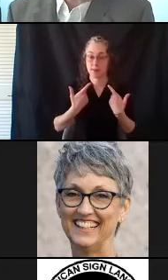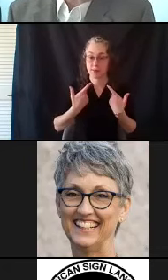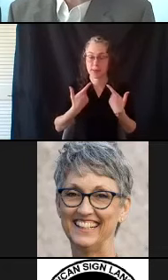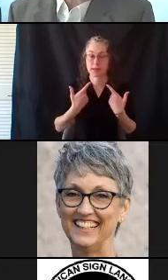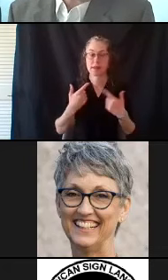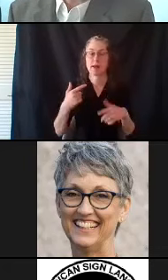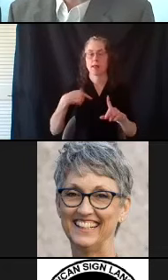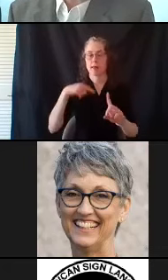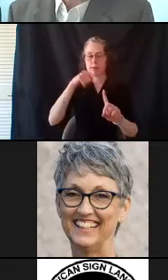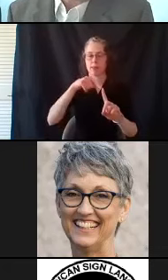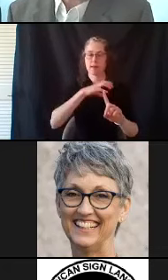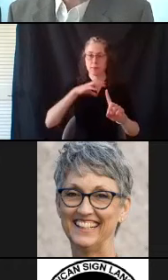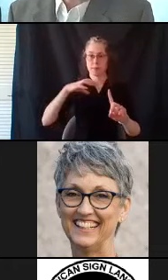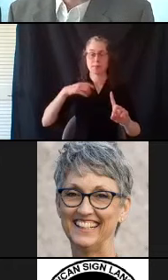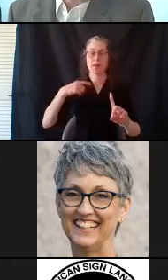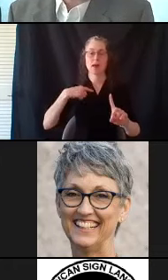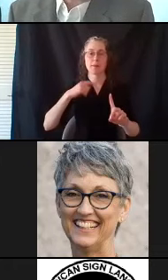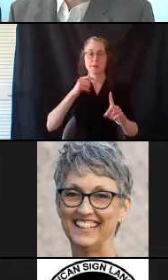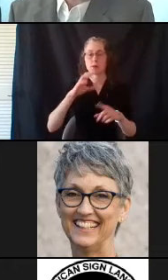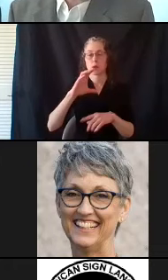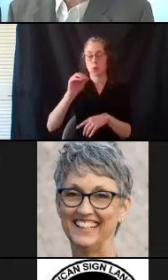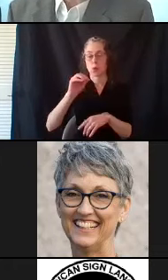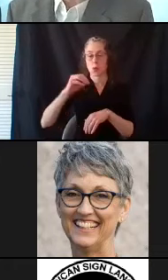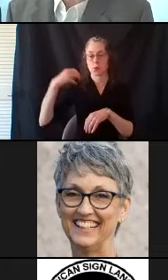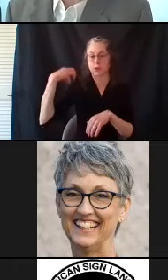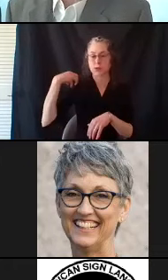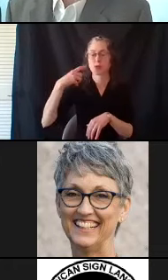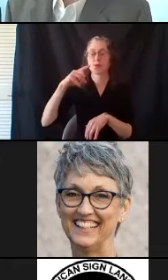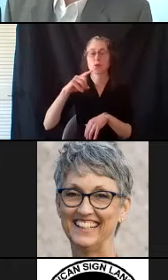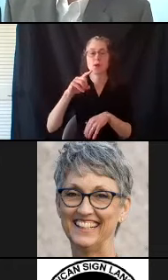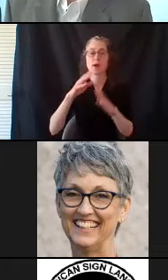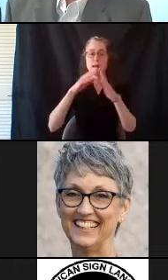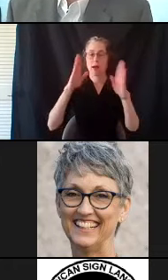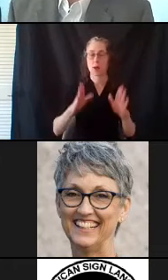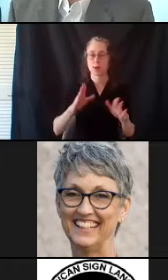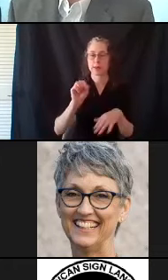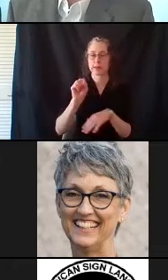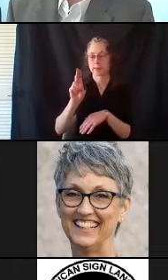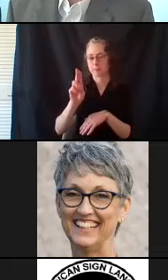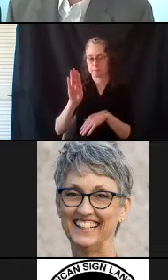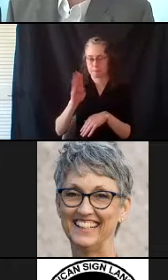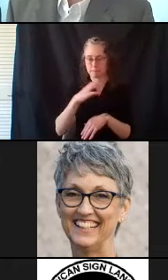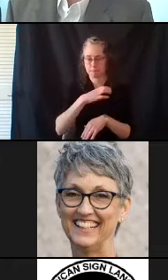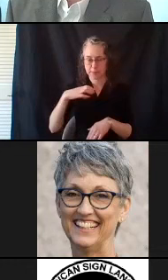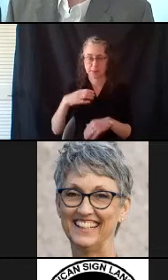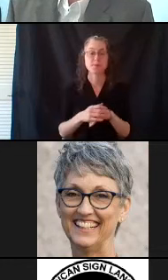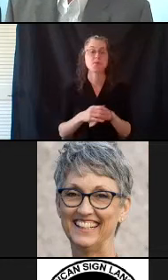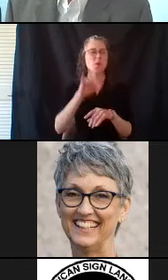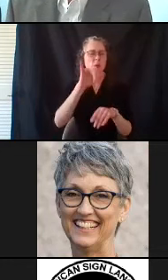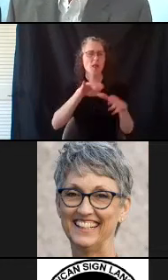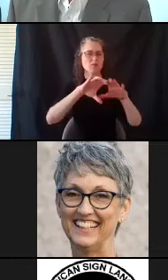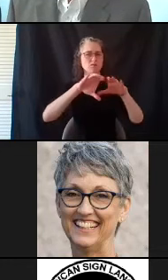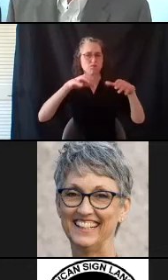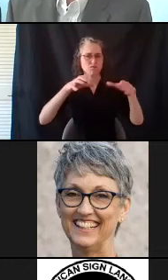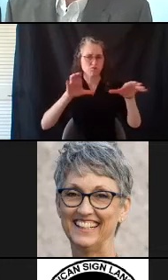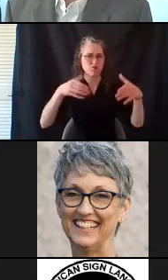their co-chair for the Housing Subcommittee. And this is a organization that oversees a number